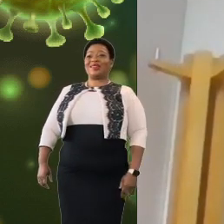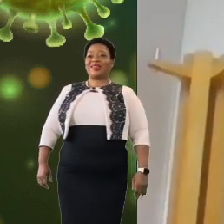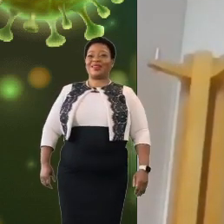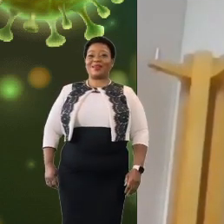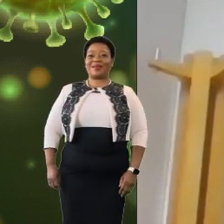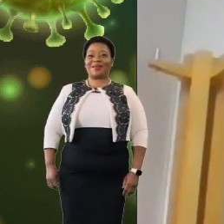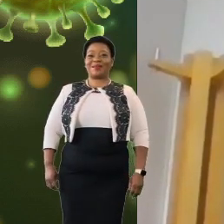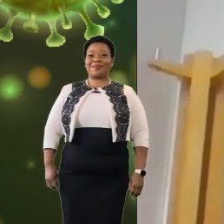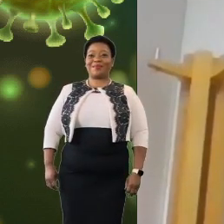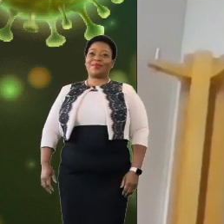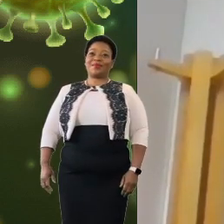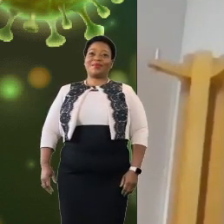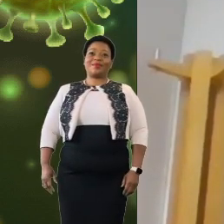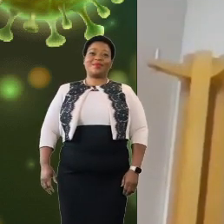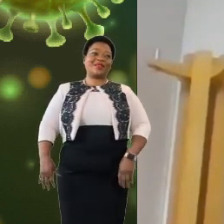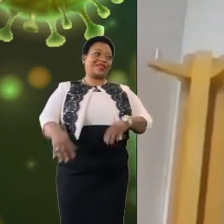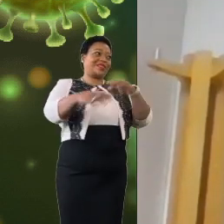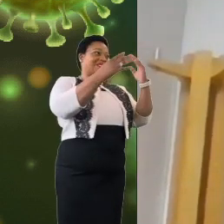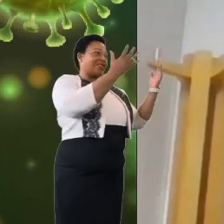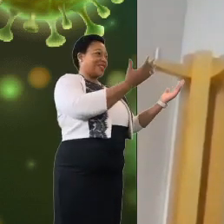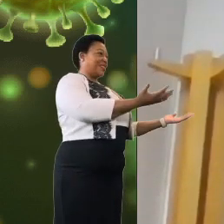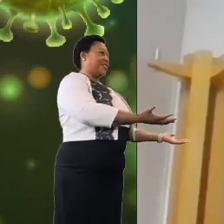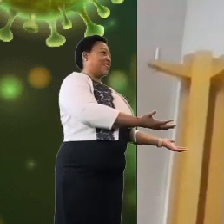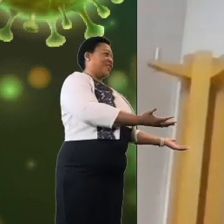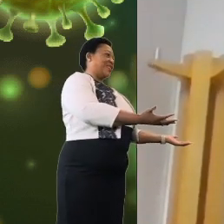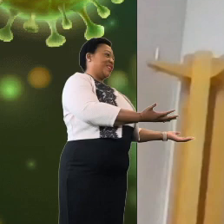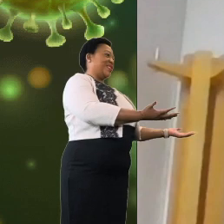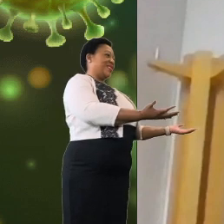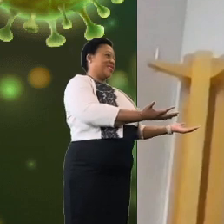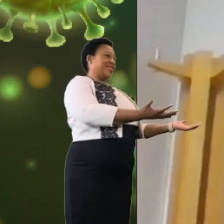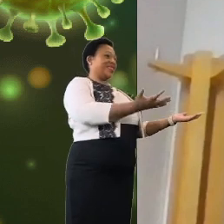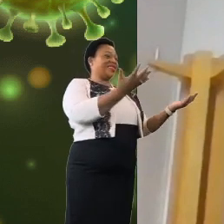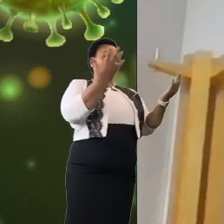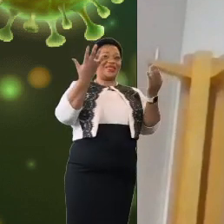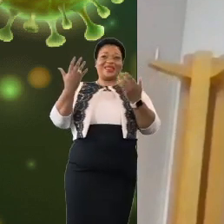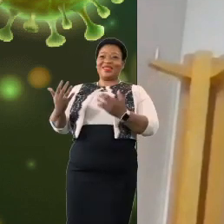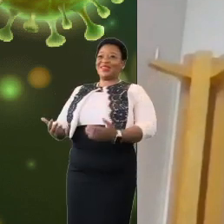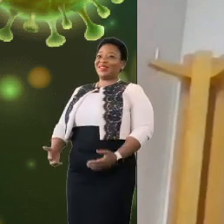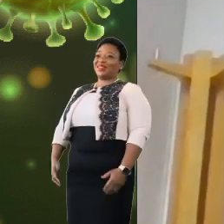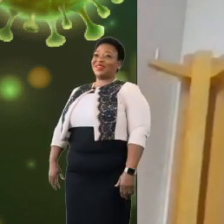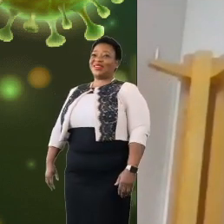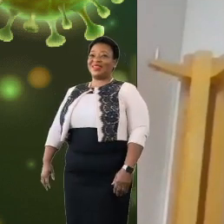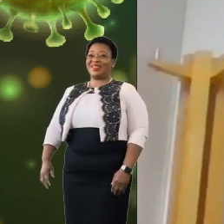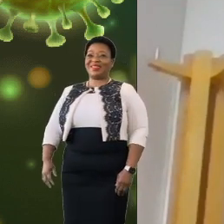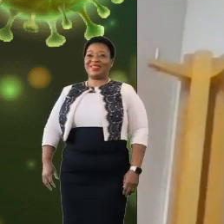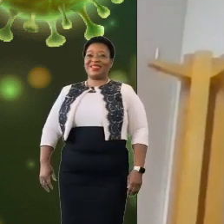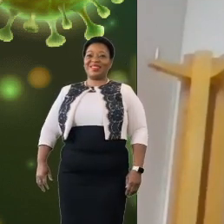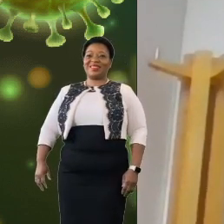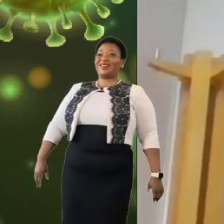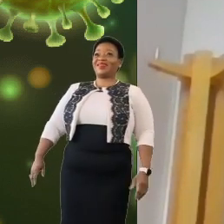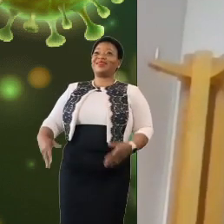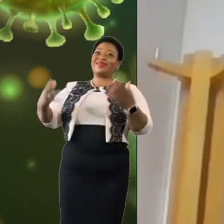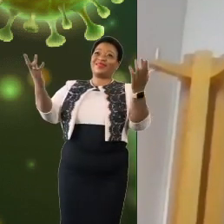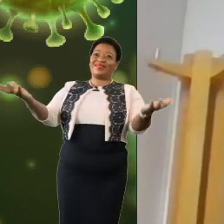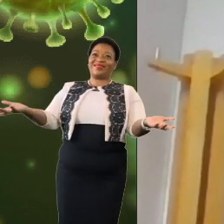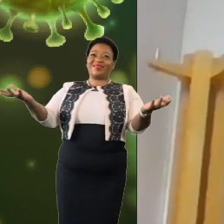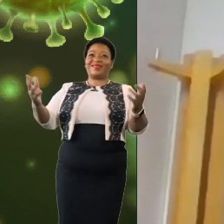business support desk, which actually assists companies to access the